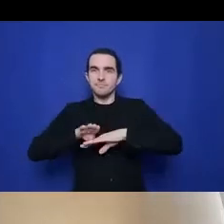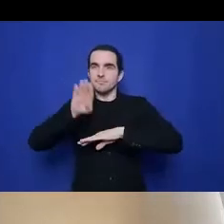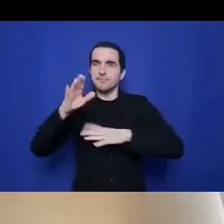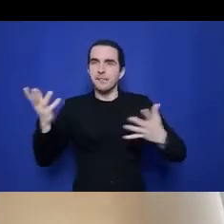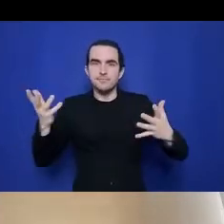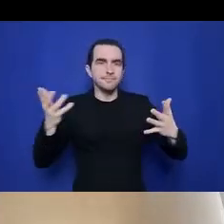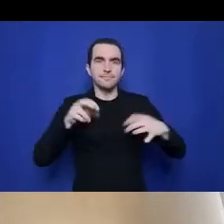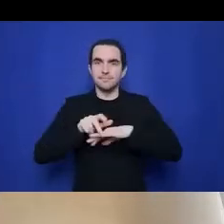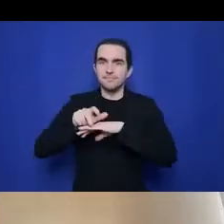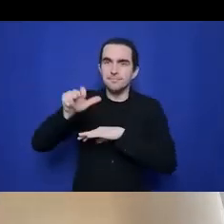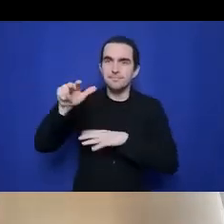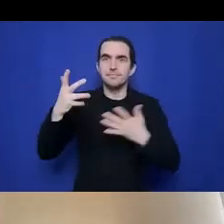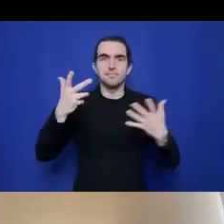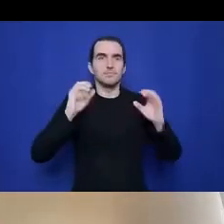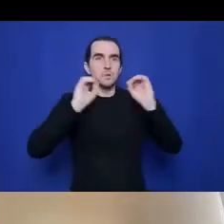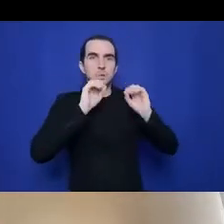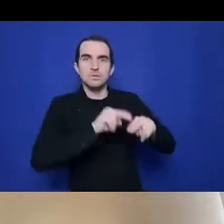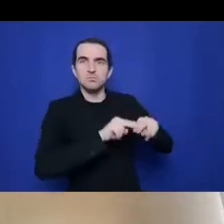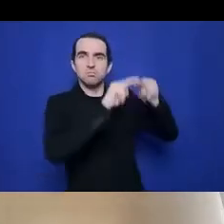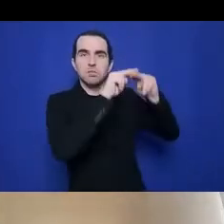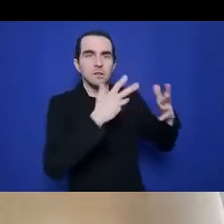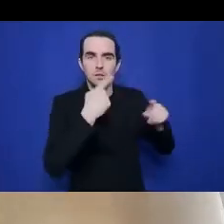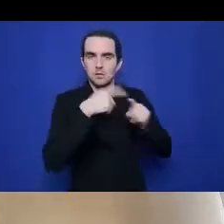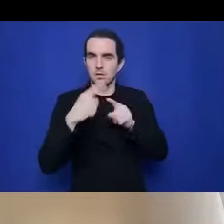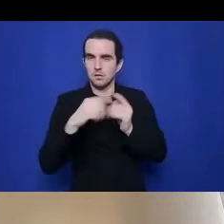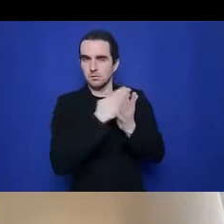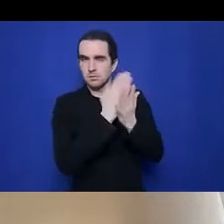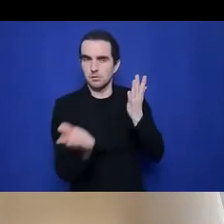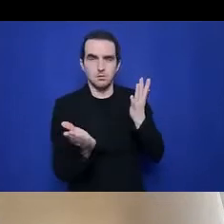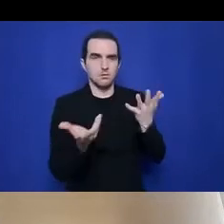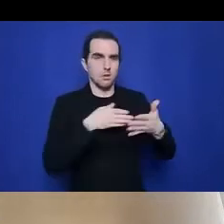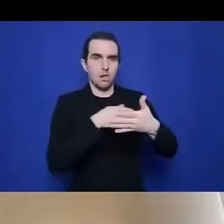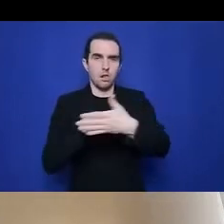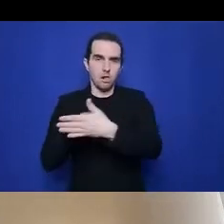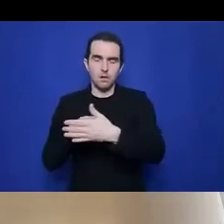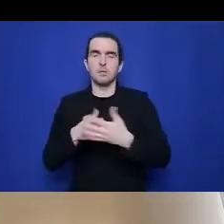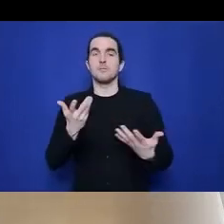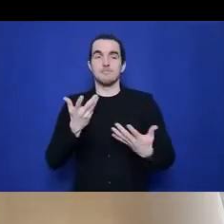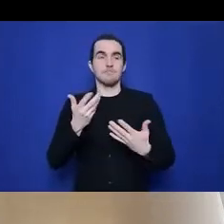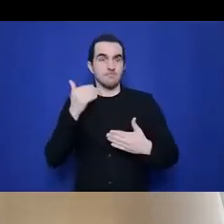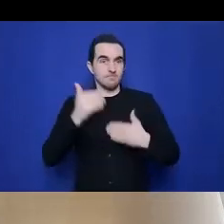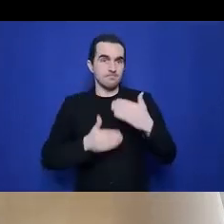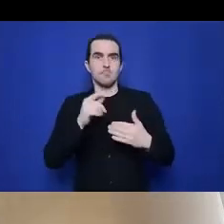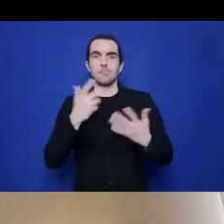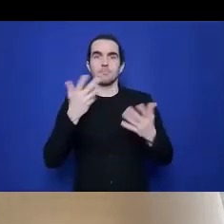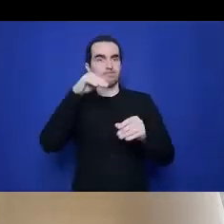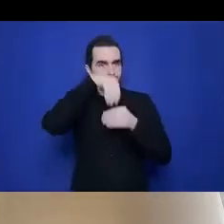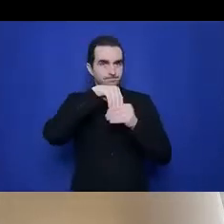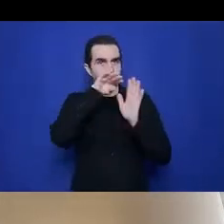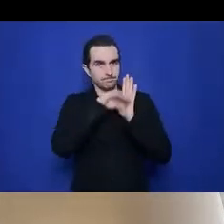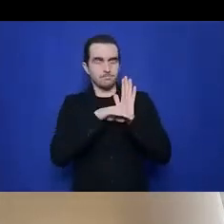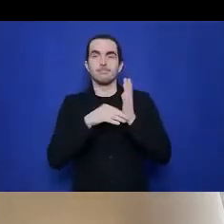So what are some solutions? Built environment changes. I think that is definitely the first one that comes to